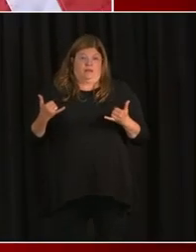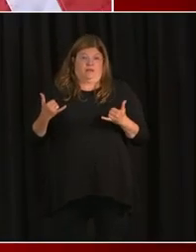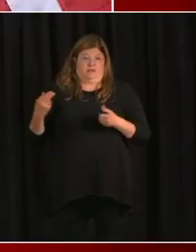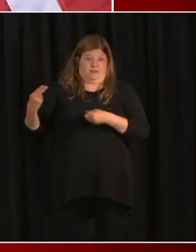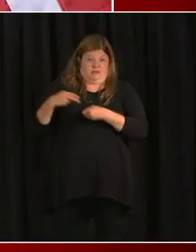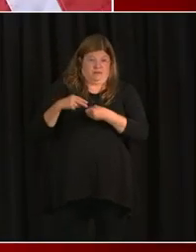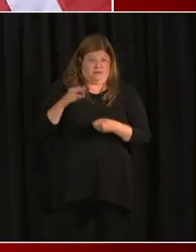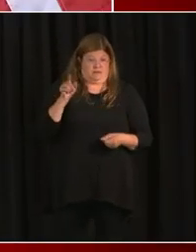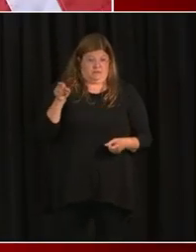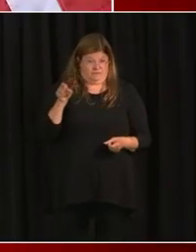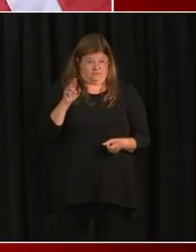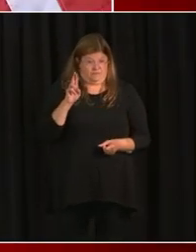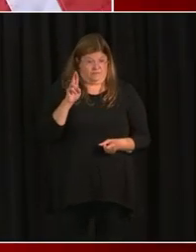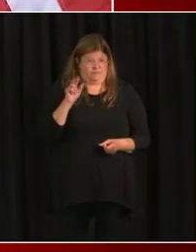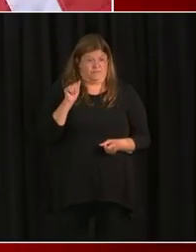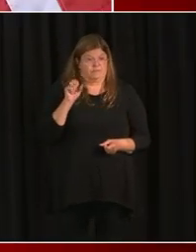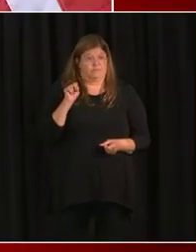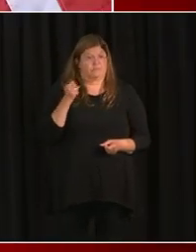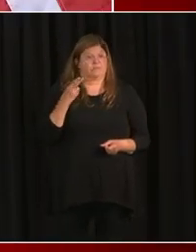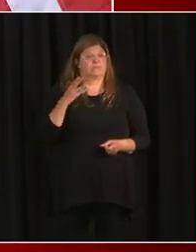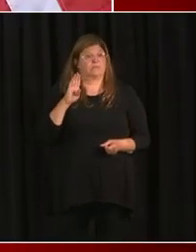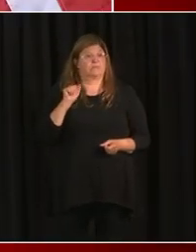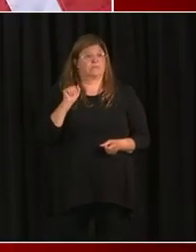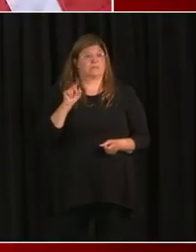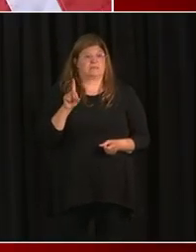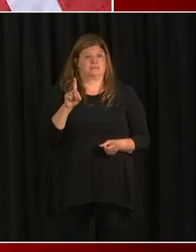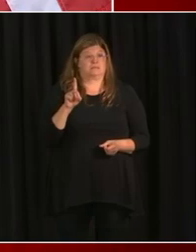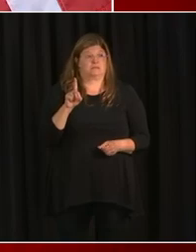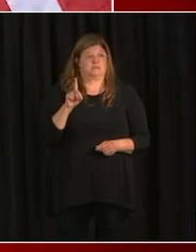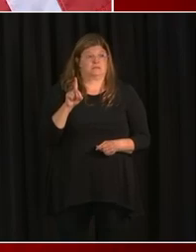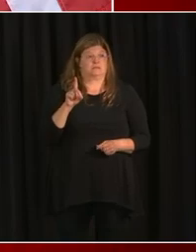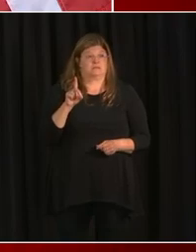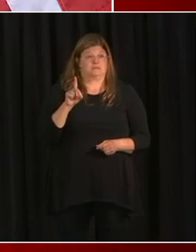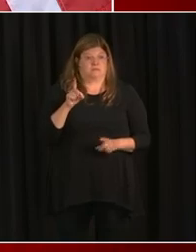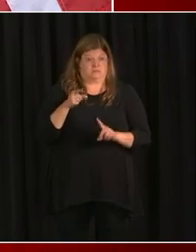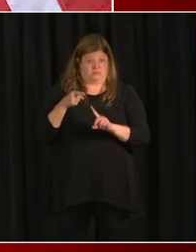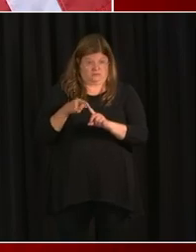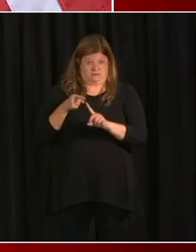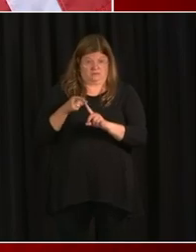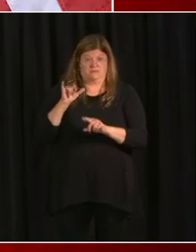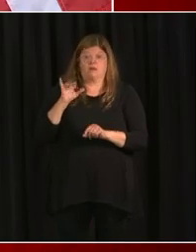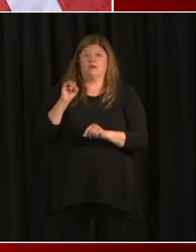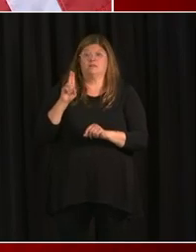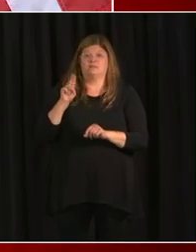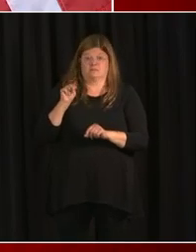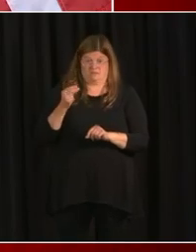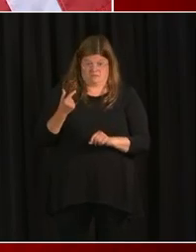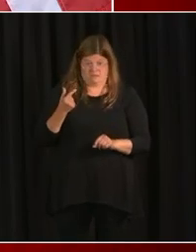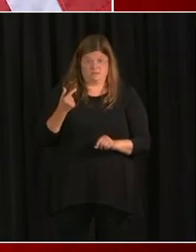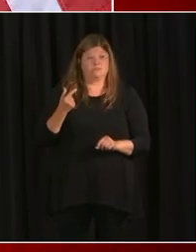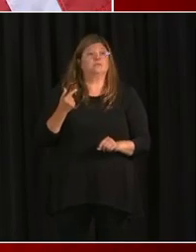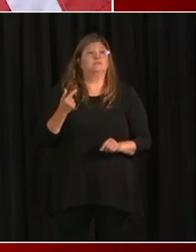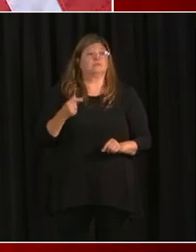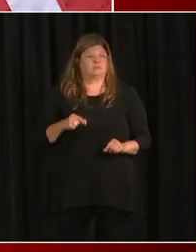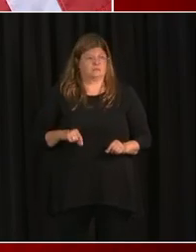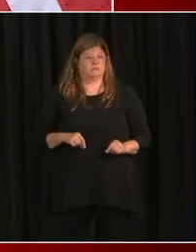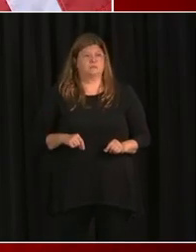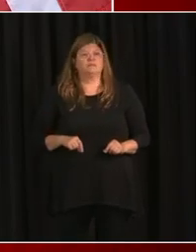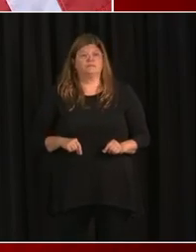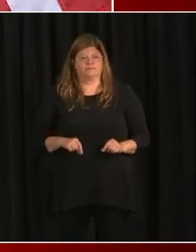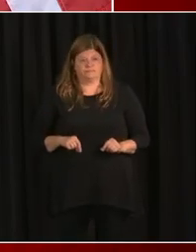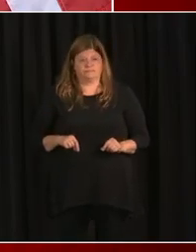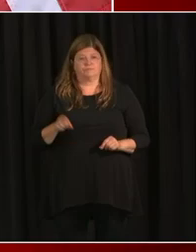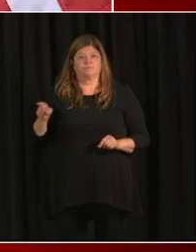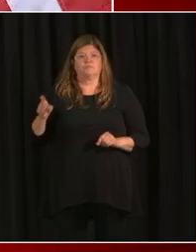Administrator, Rashad Young, and the City Administrator, our budget team, the CFO, the Council of the District